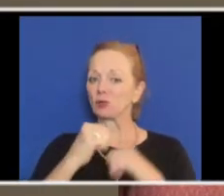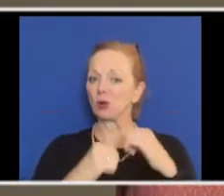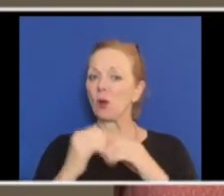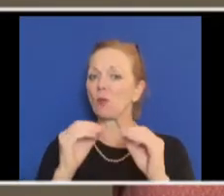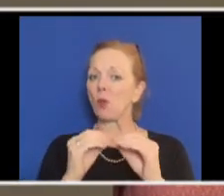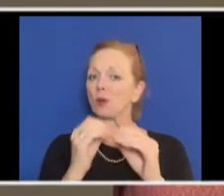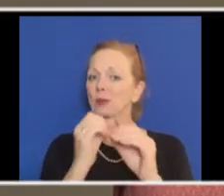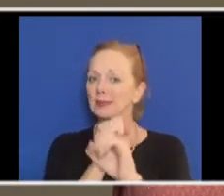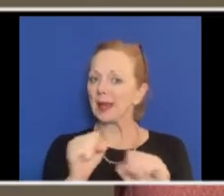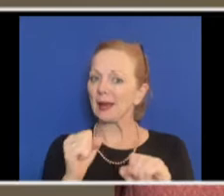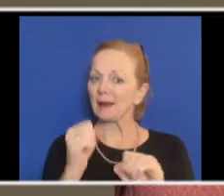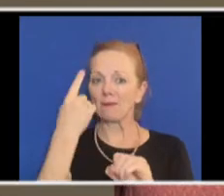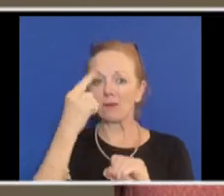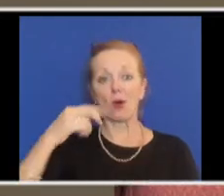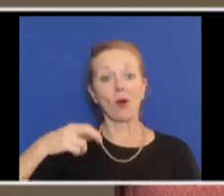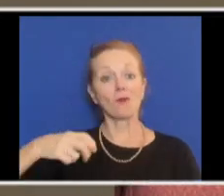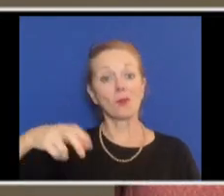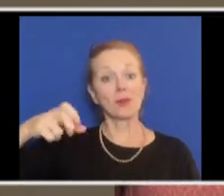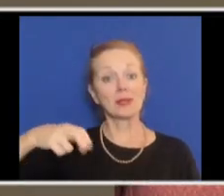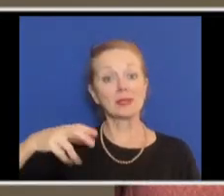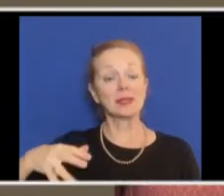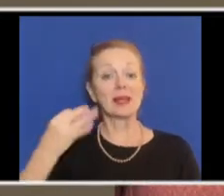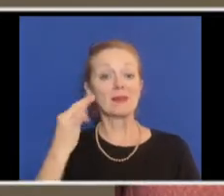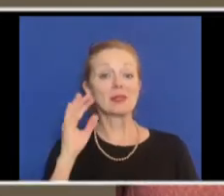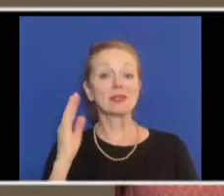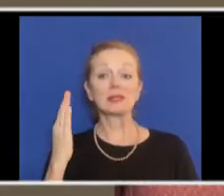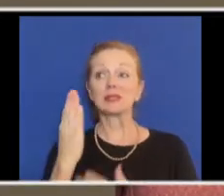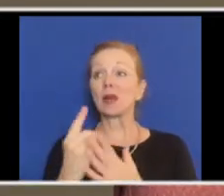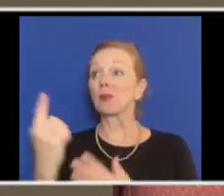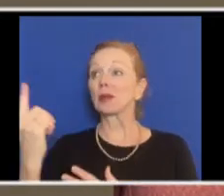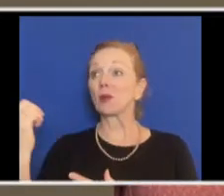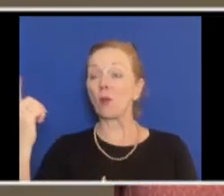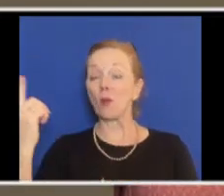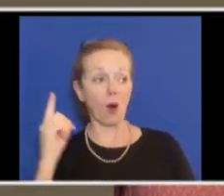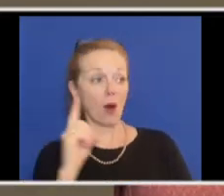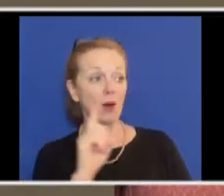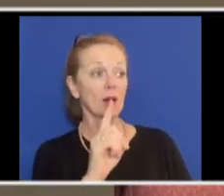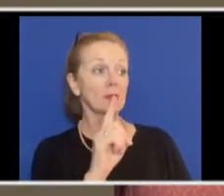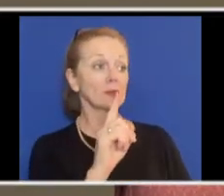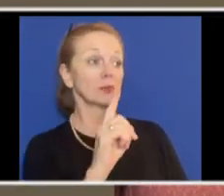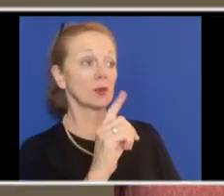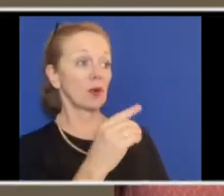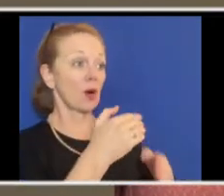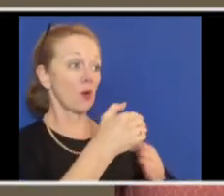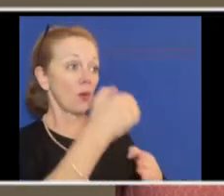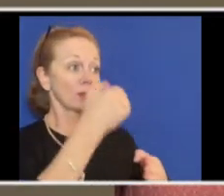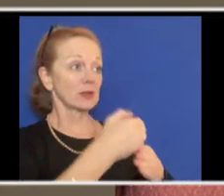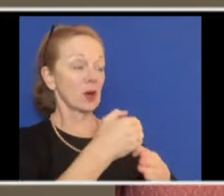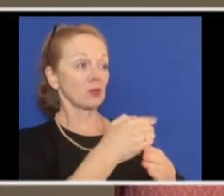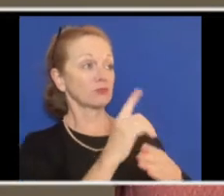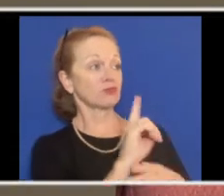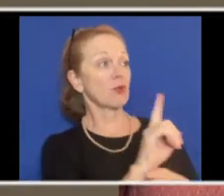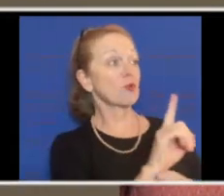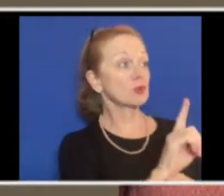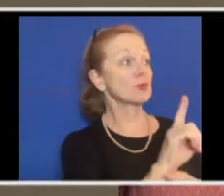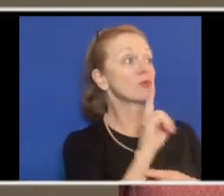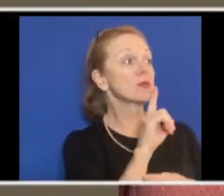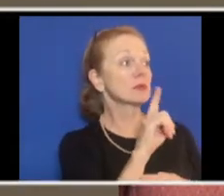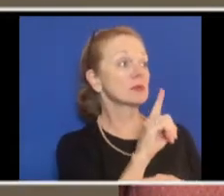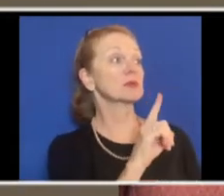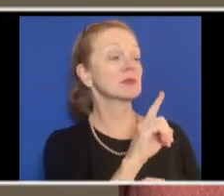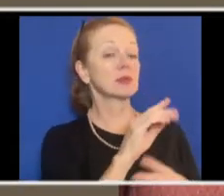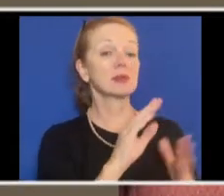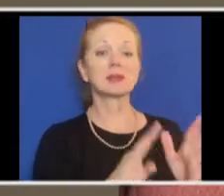safer for pedestrians so someone could walk up to a window and place an order and it's really creating an